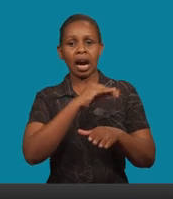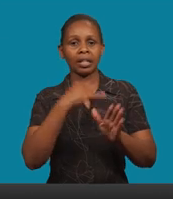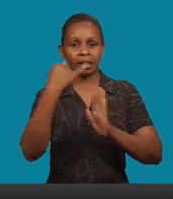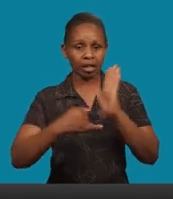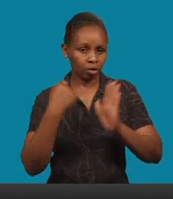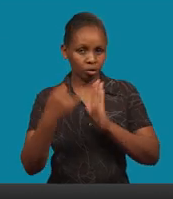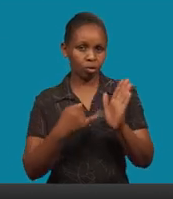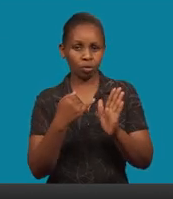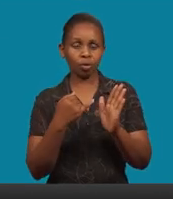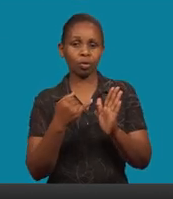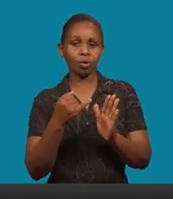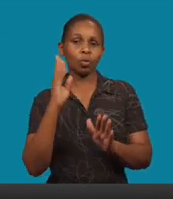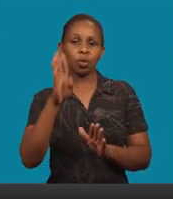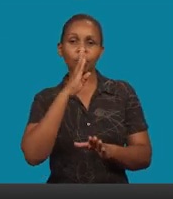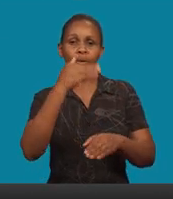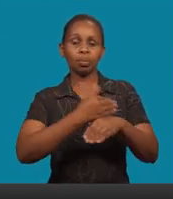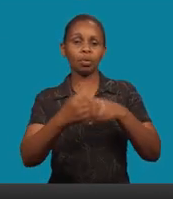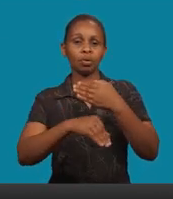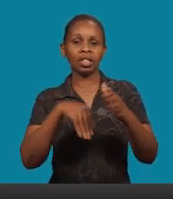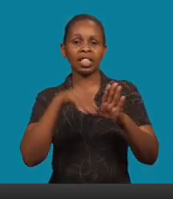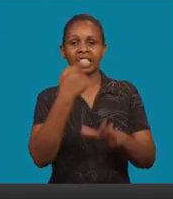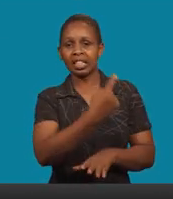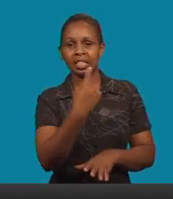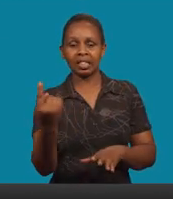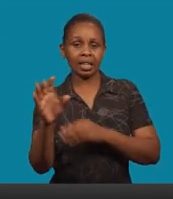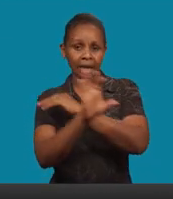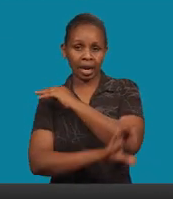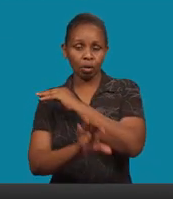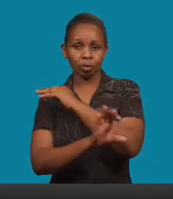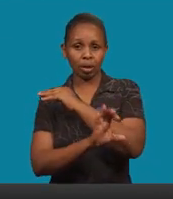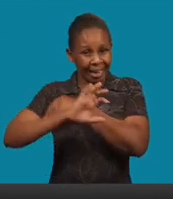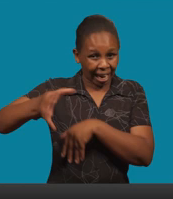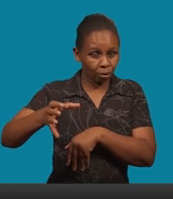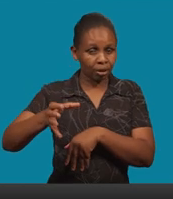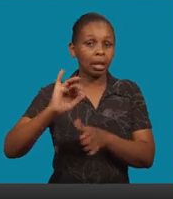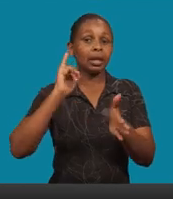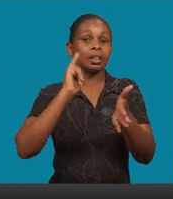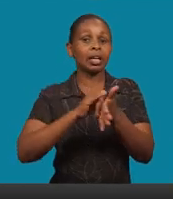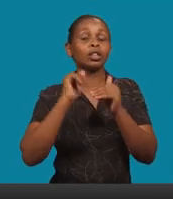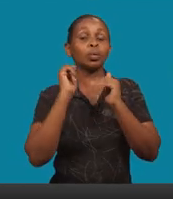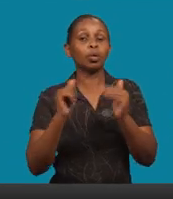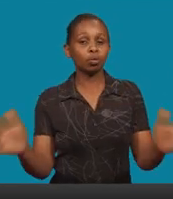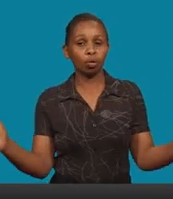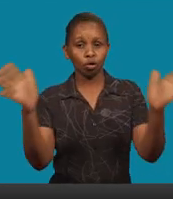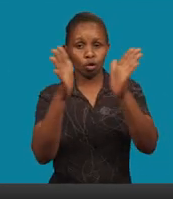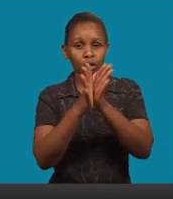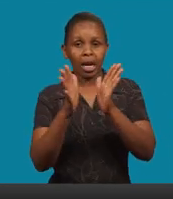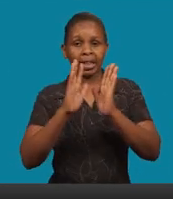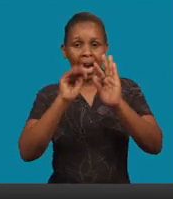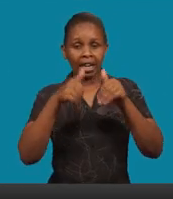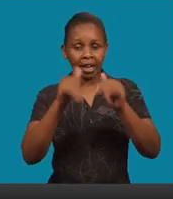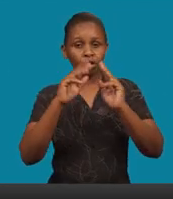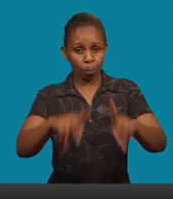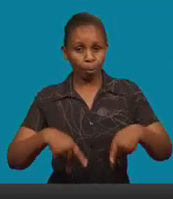agricultural aggregation and industrial park that will be built in every county so that we can consolidate